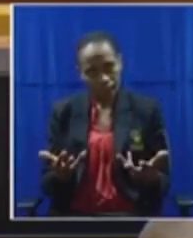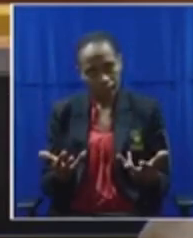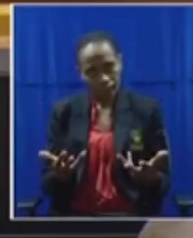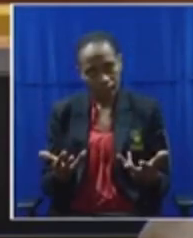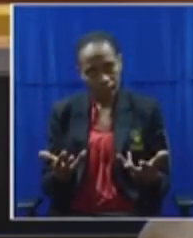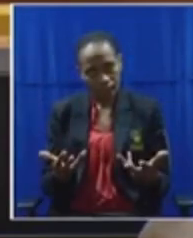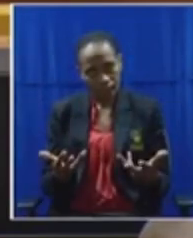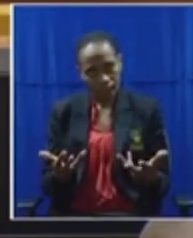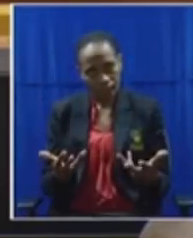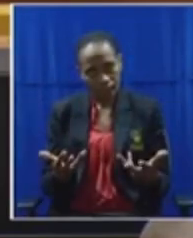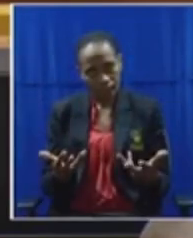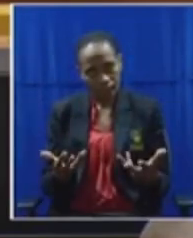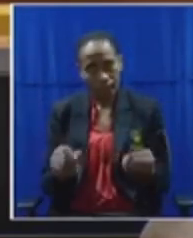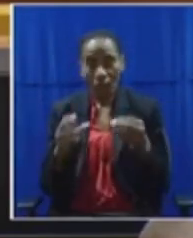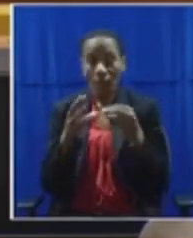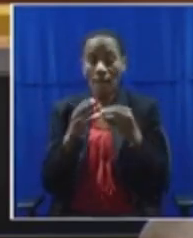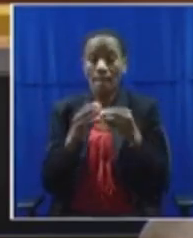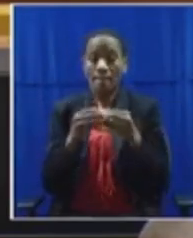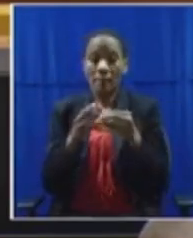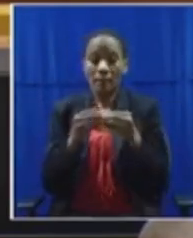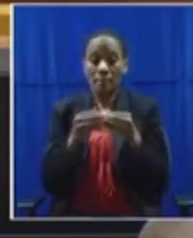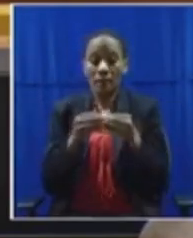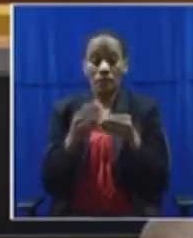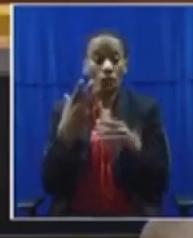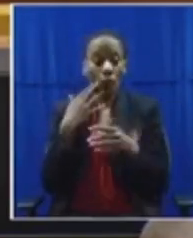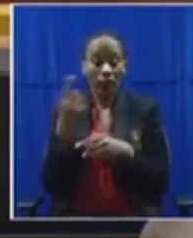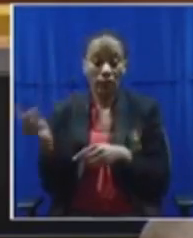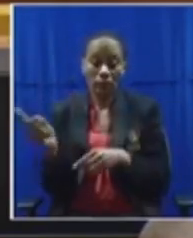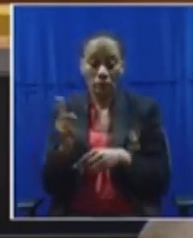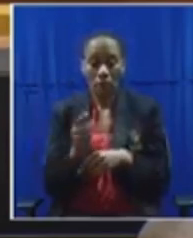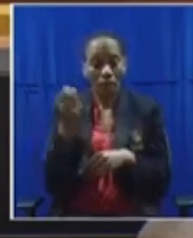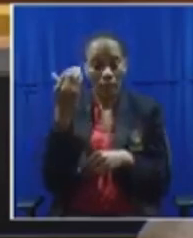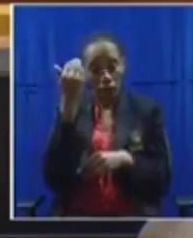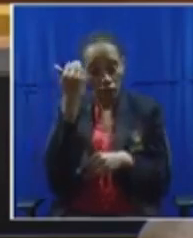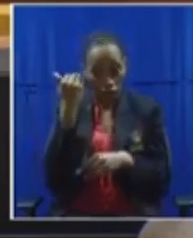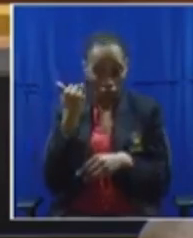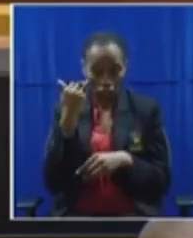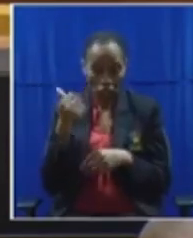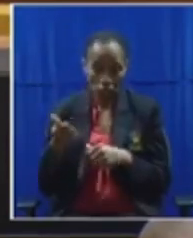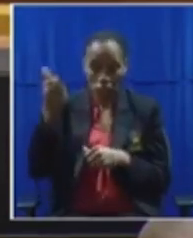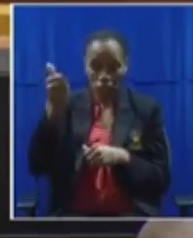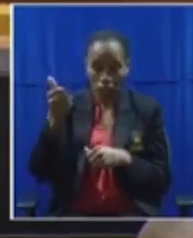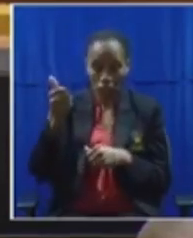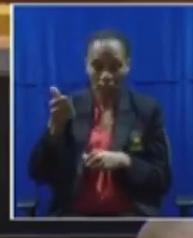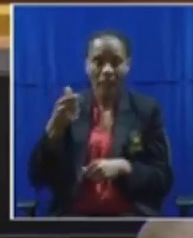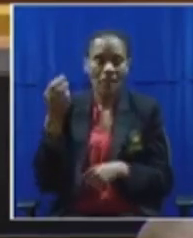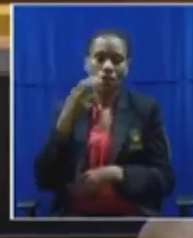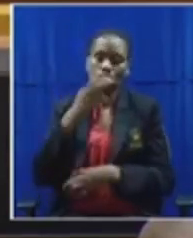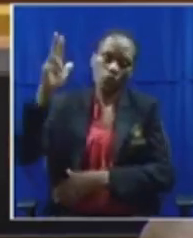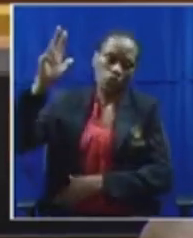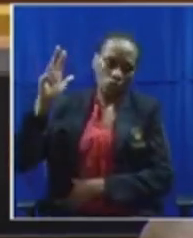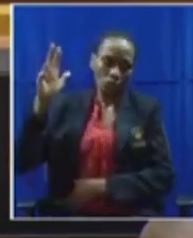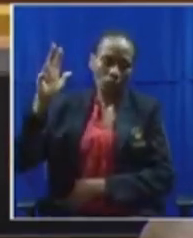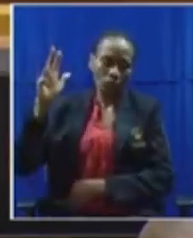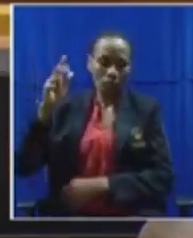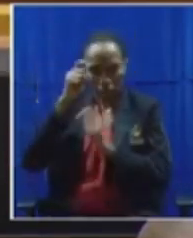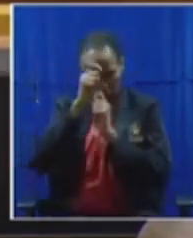stand before the Chief Justice and swear oath to uphold the Constitution have read